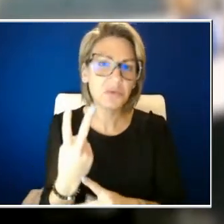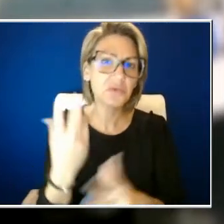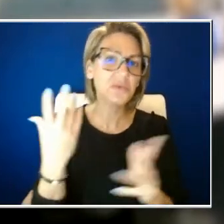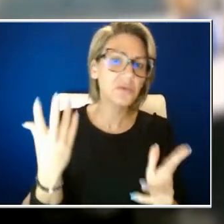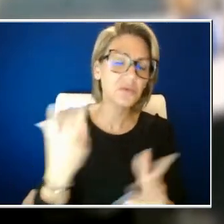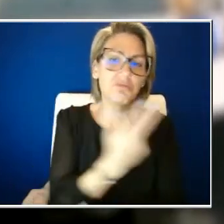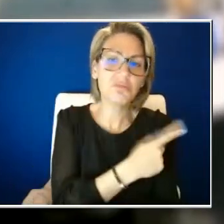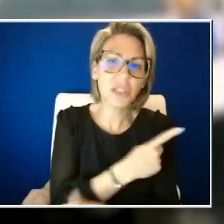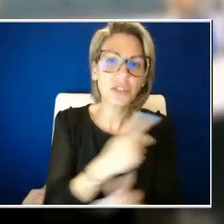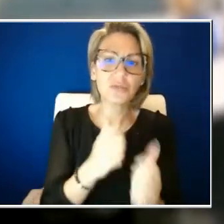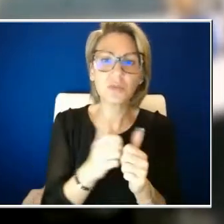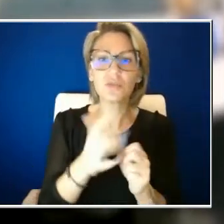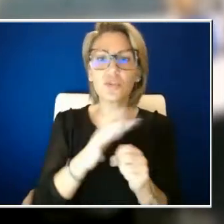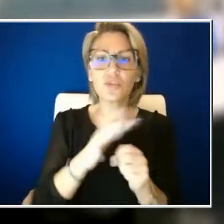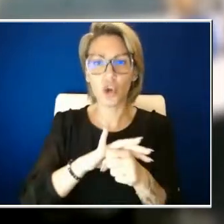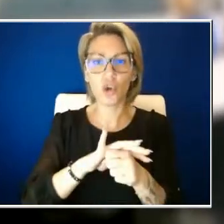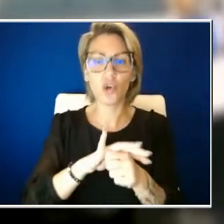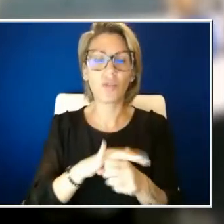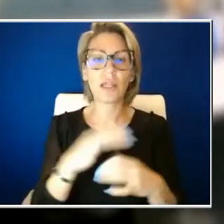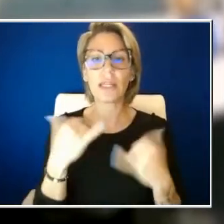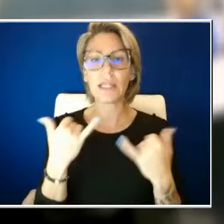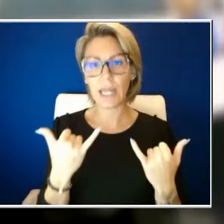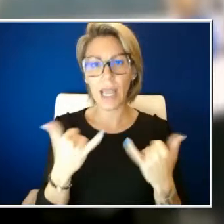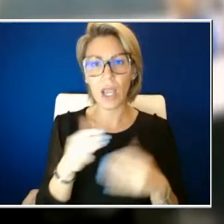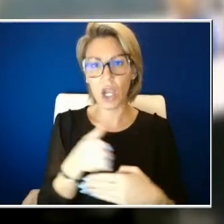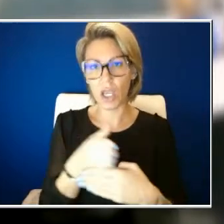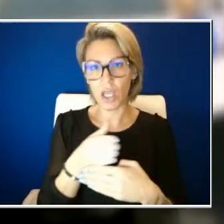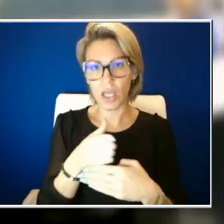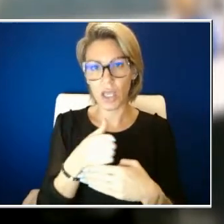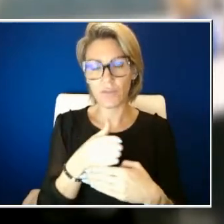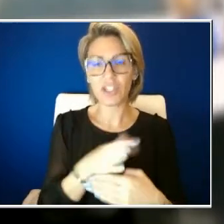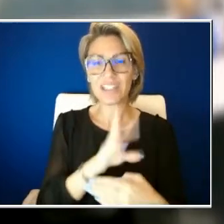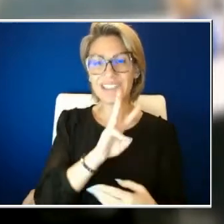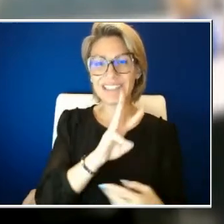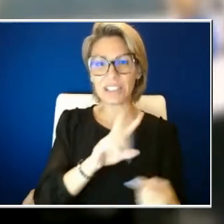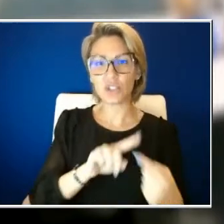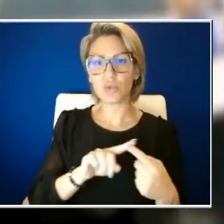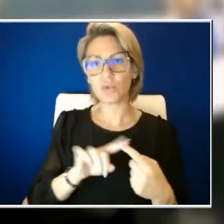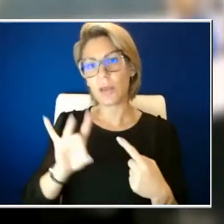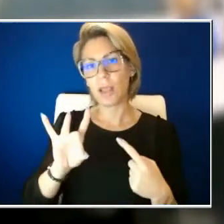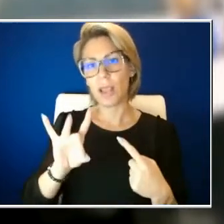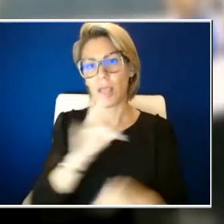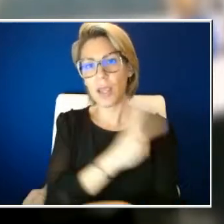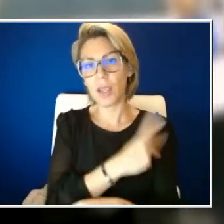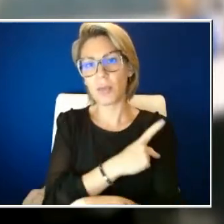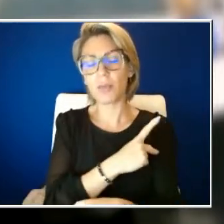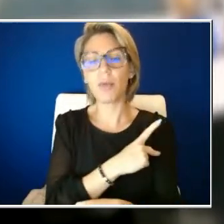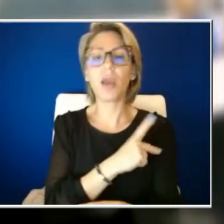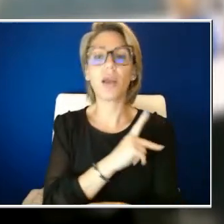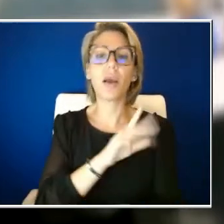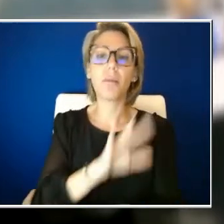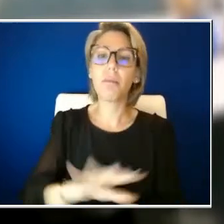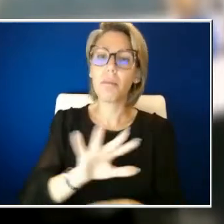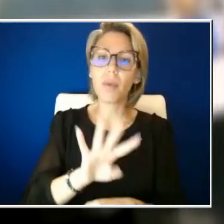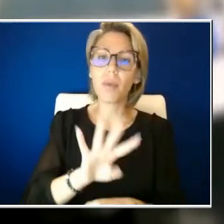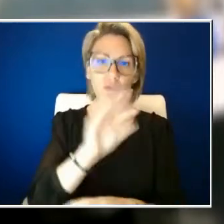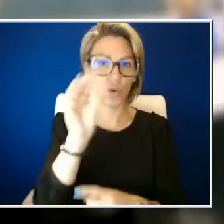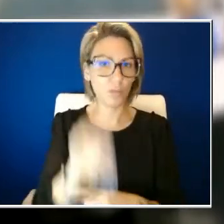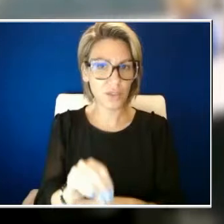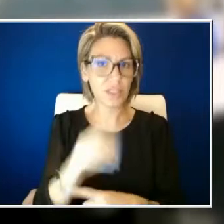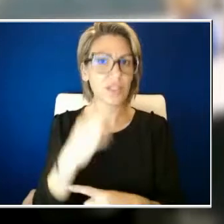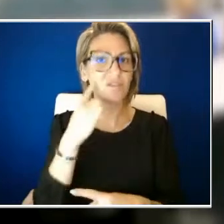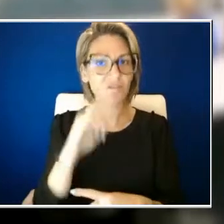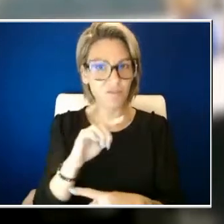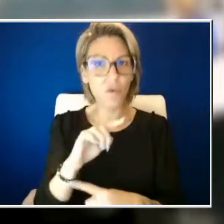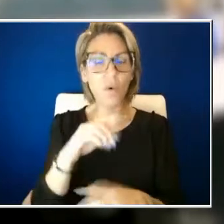time with COVID. We now average between 6 to 8 patients. That's about 4% of our inpatient census, so that certainly